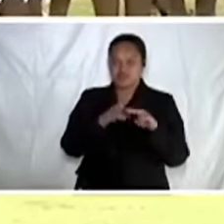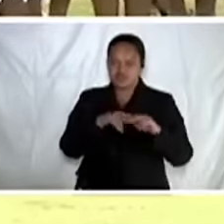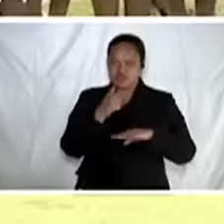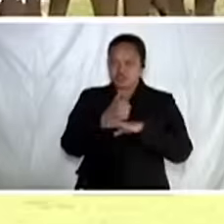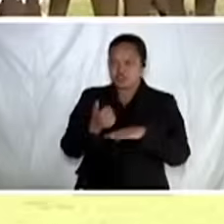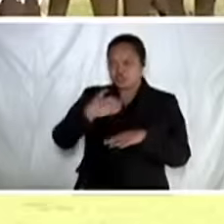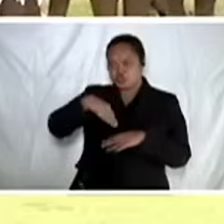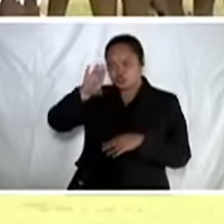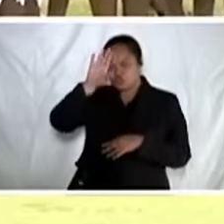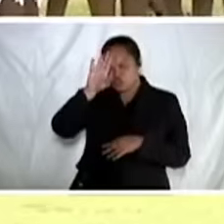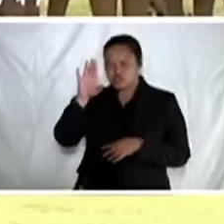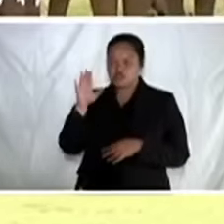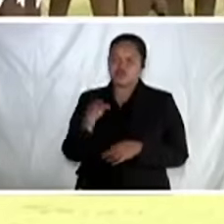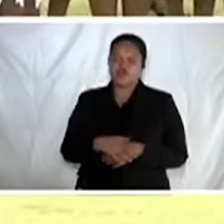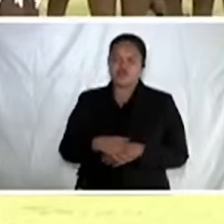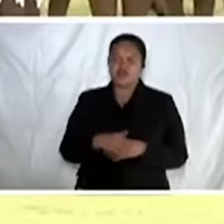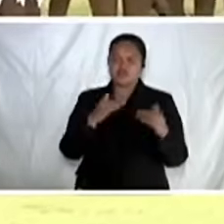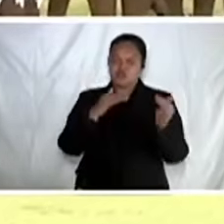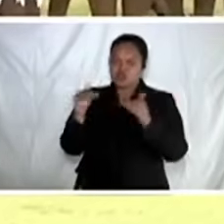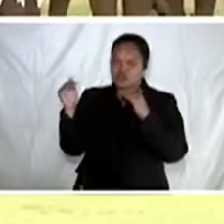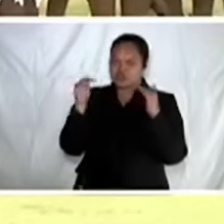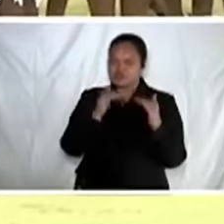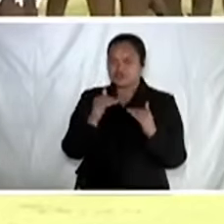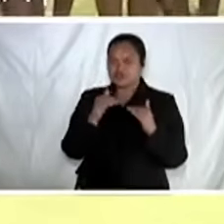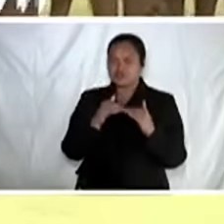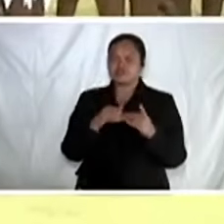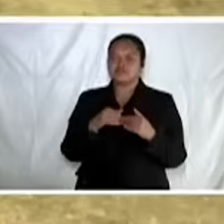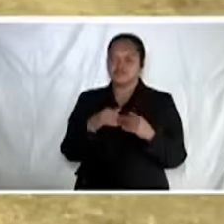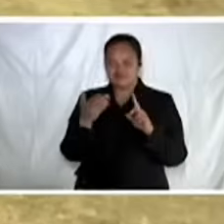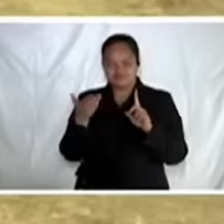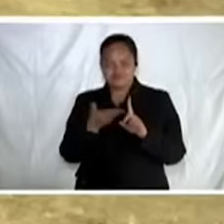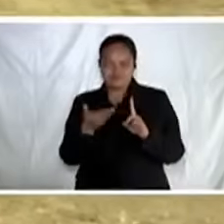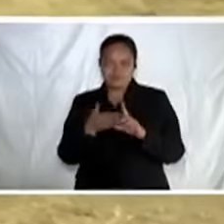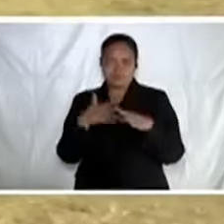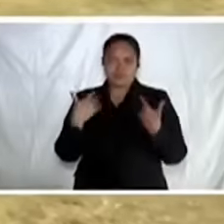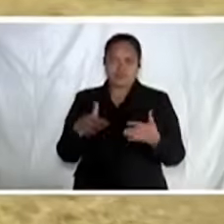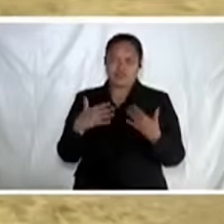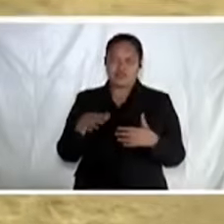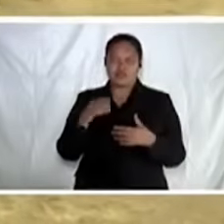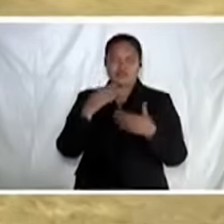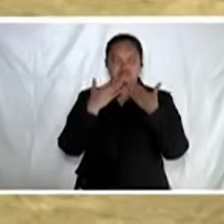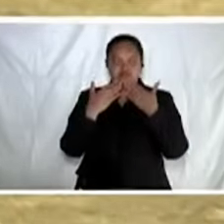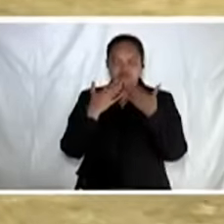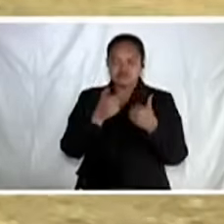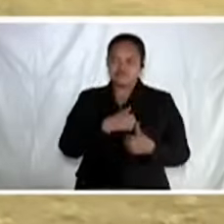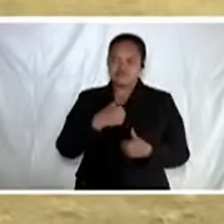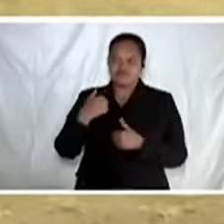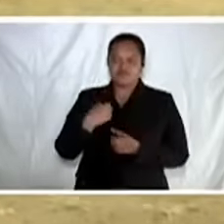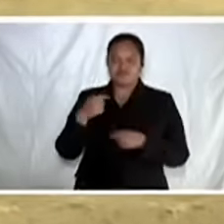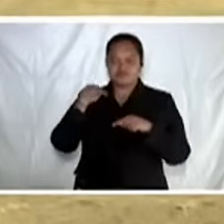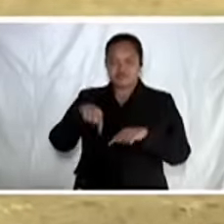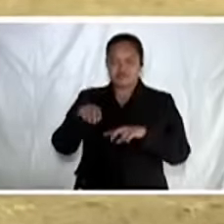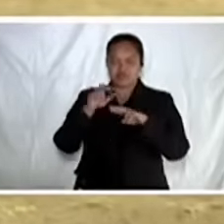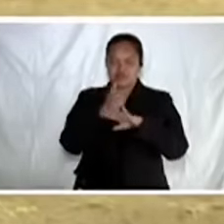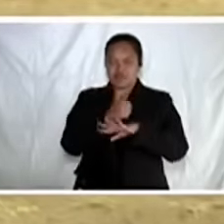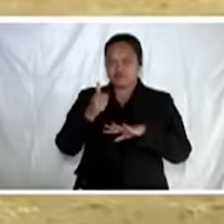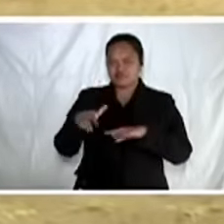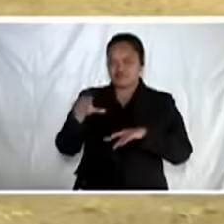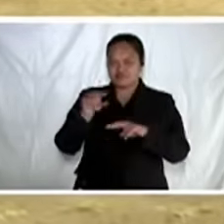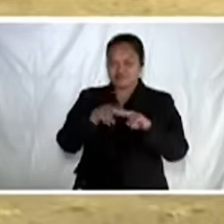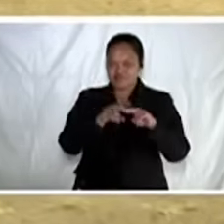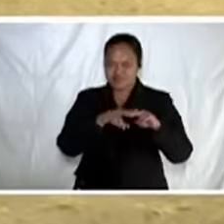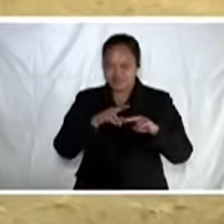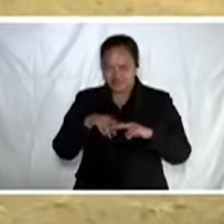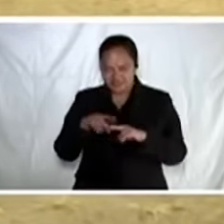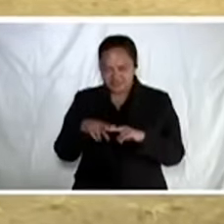Justice His Lordship Salisi Temo and nondo bobo bini na taki na leni mati walo and nondo matini tu.